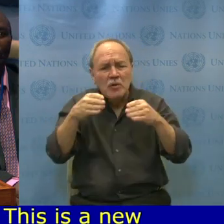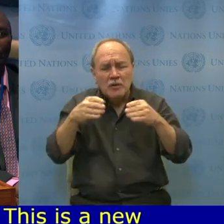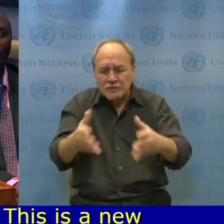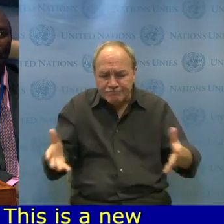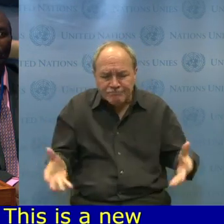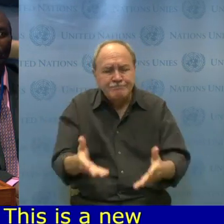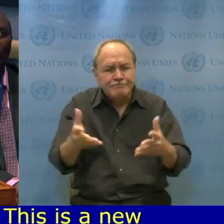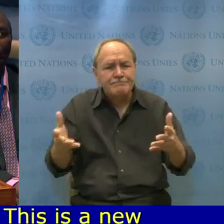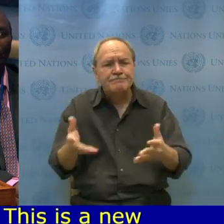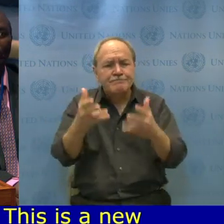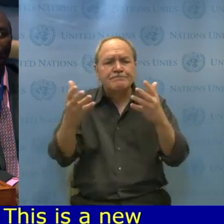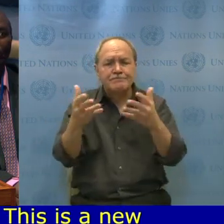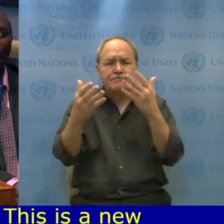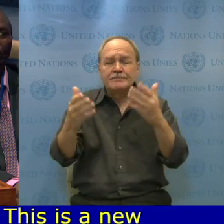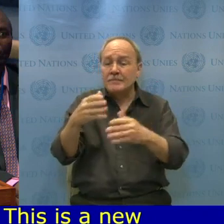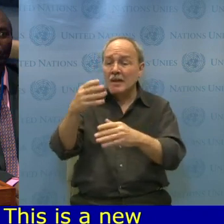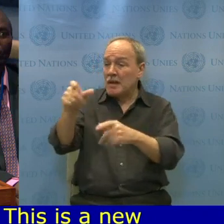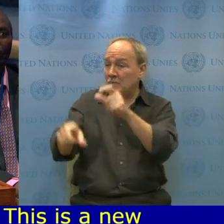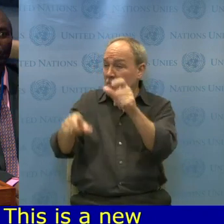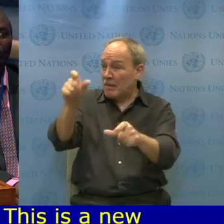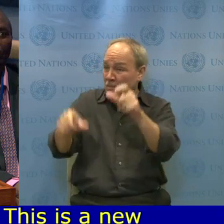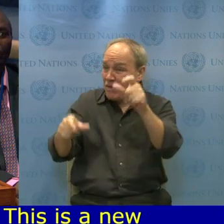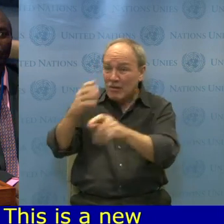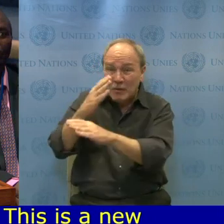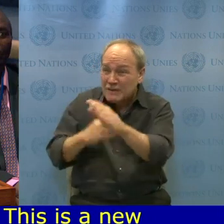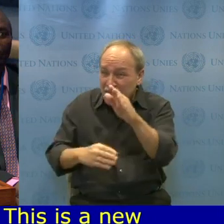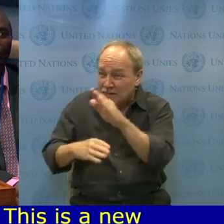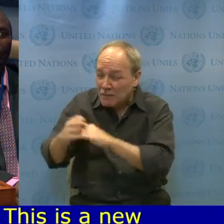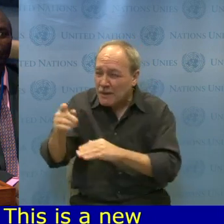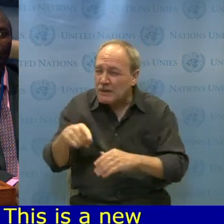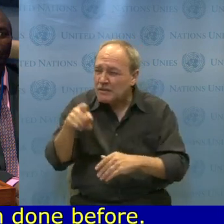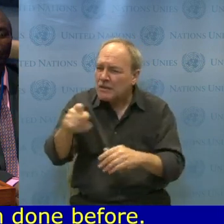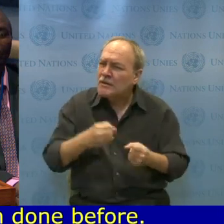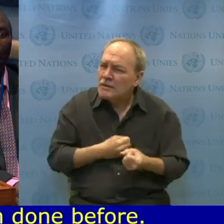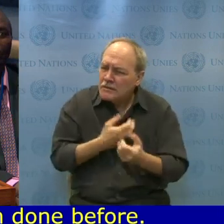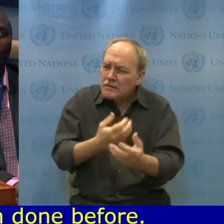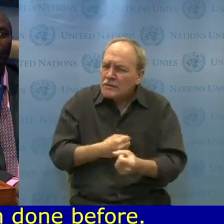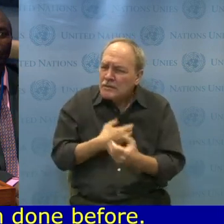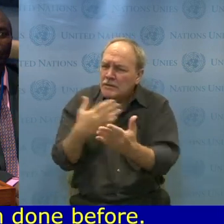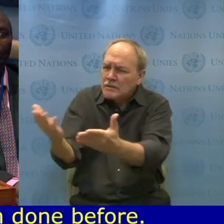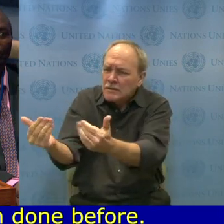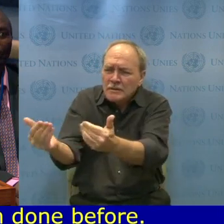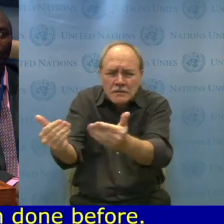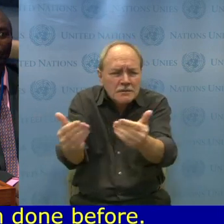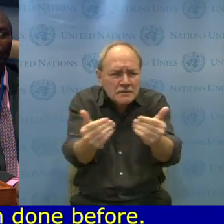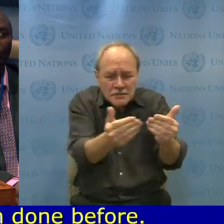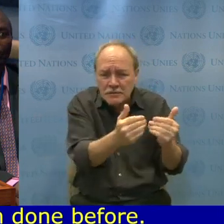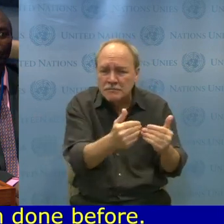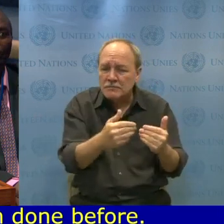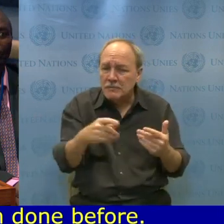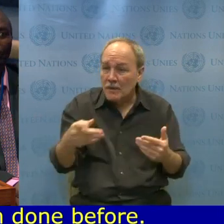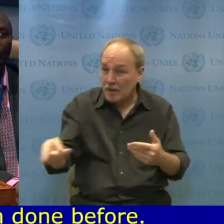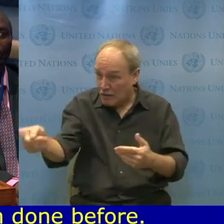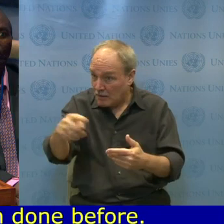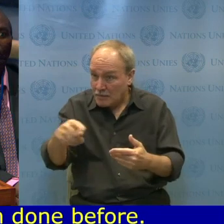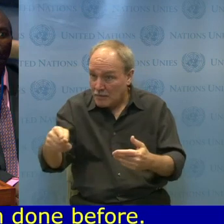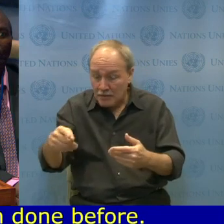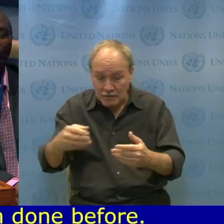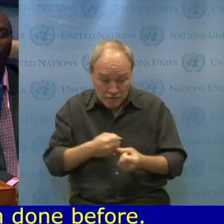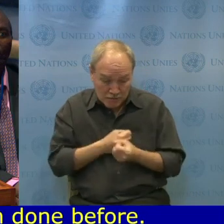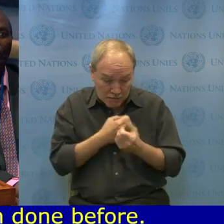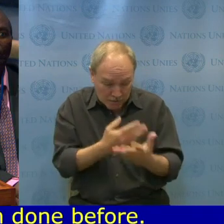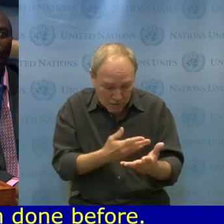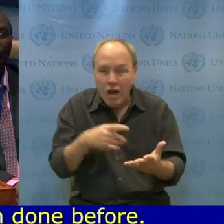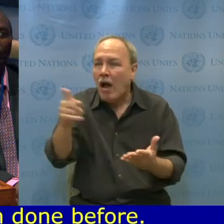voices of the people living with disability and taking very seriously the message that